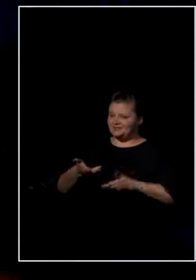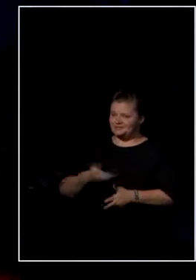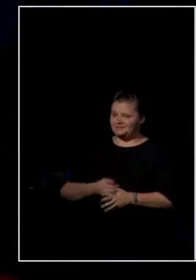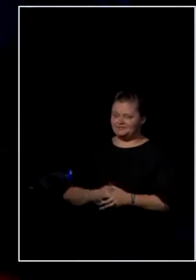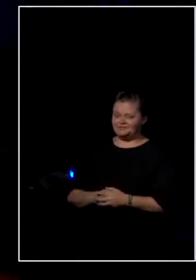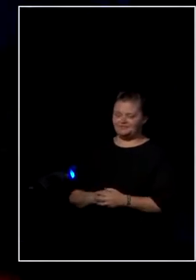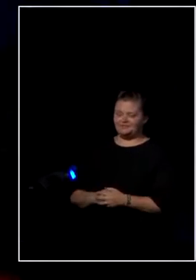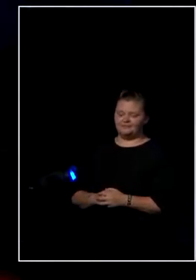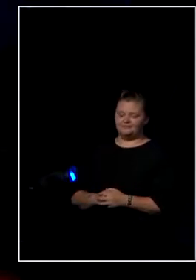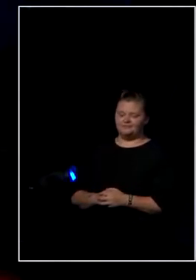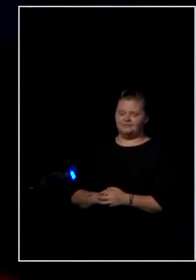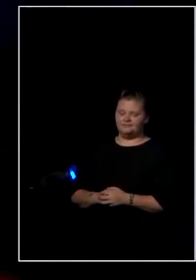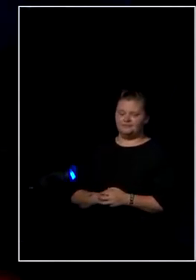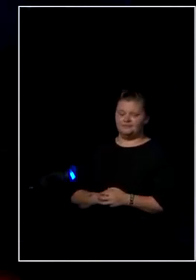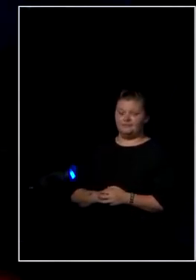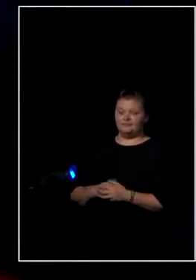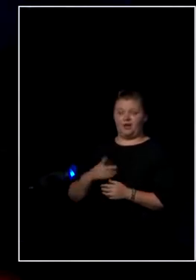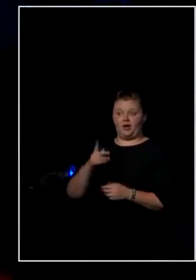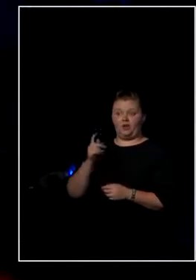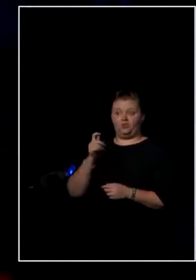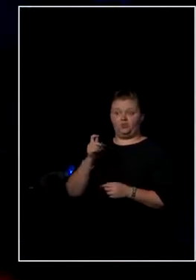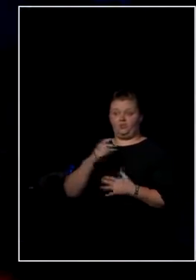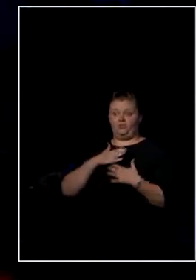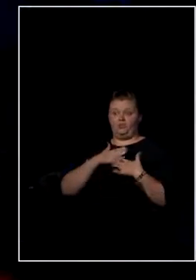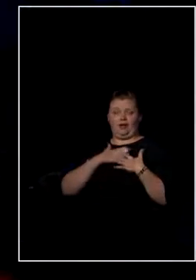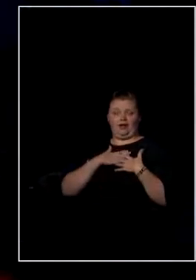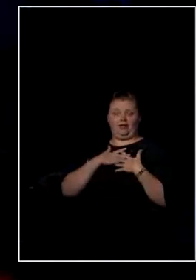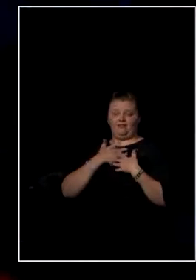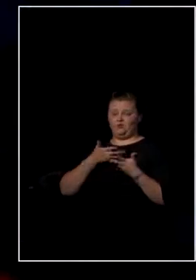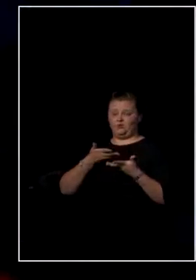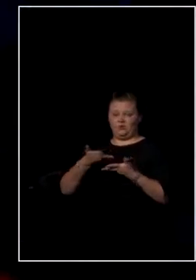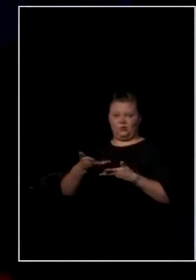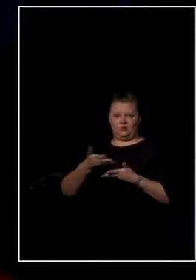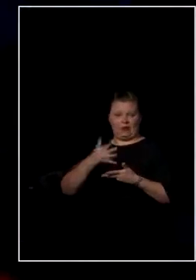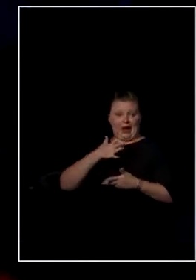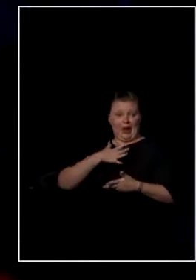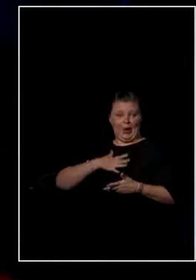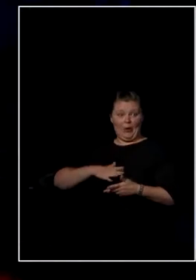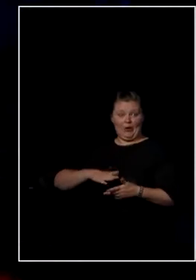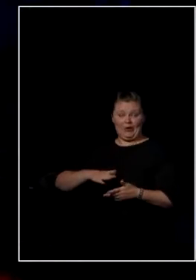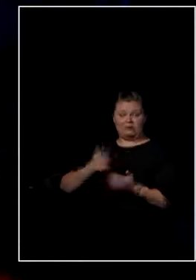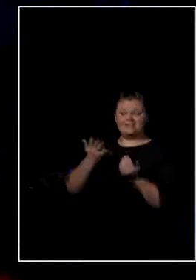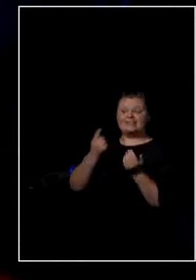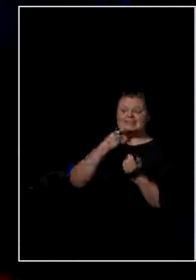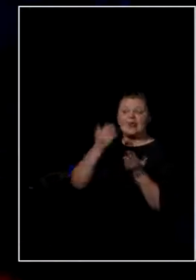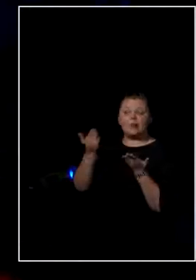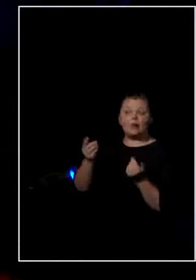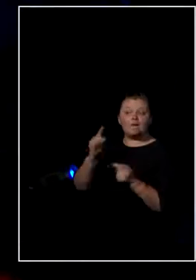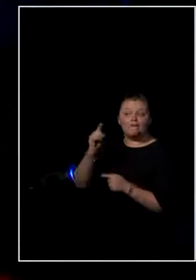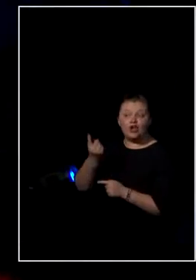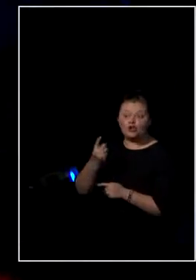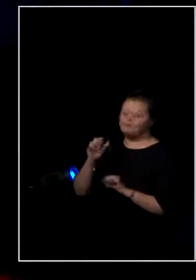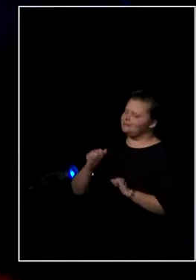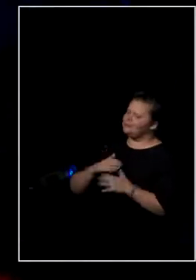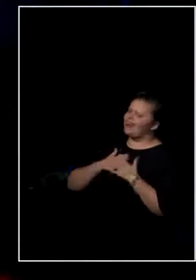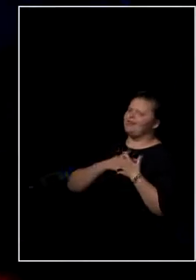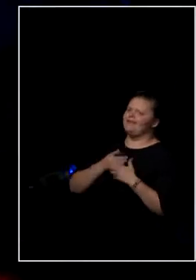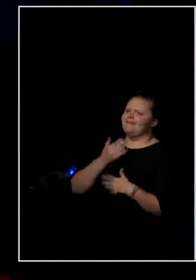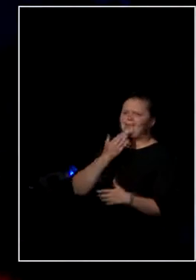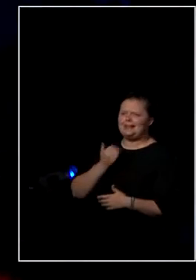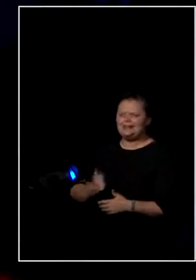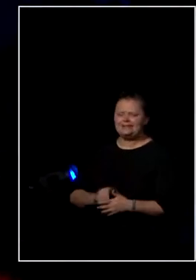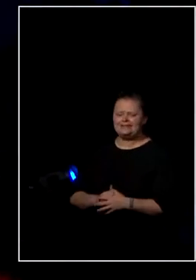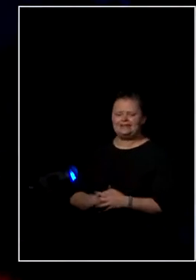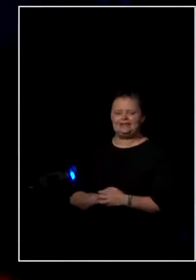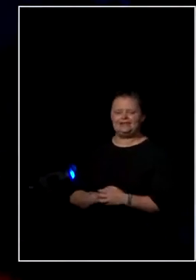well. And in a moment, I'd love for us just to talk. Would you like me to say the welcome first? I would love for you to say the welcome, please. Yes.